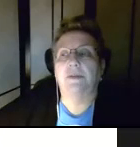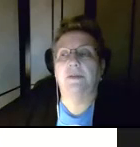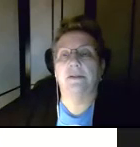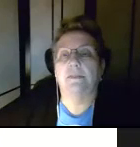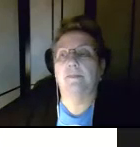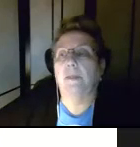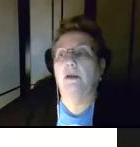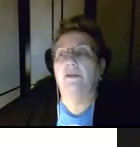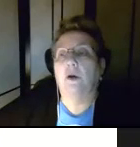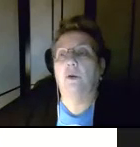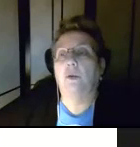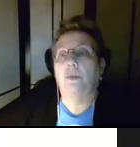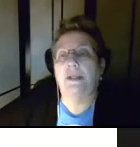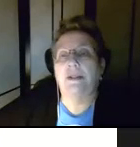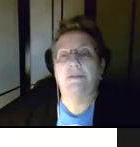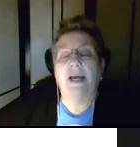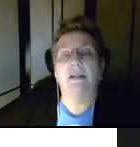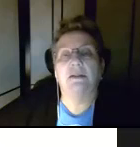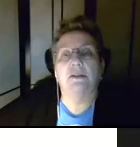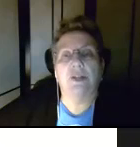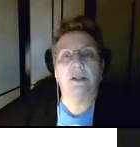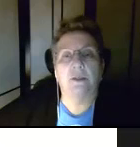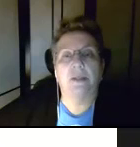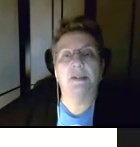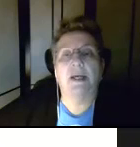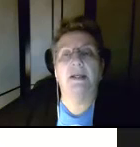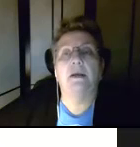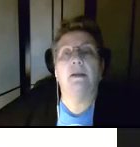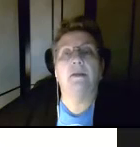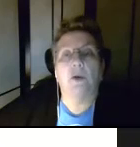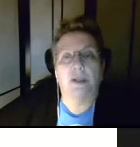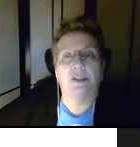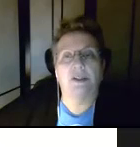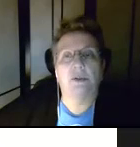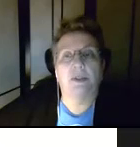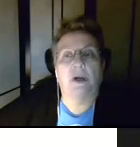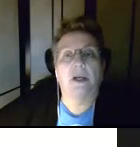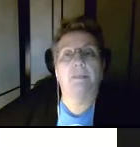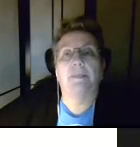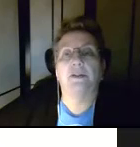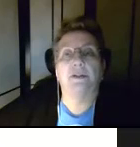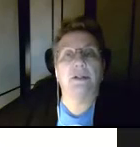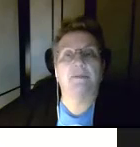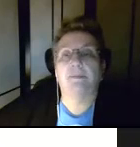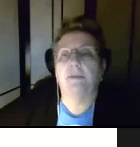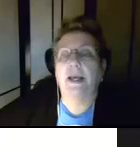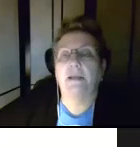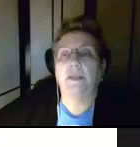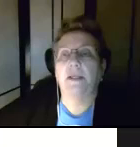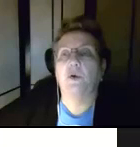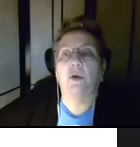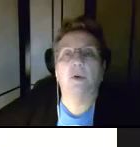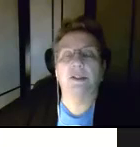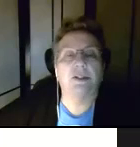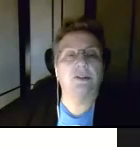control of this. So read the facts, check the website, the questions will be on them. They've added